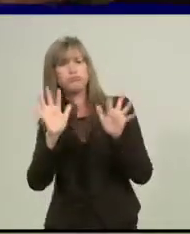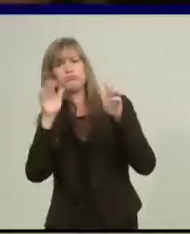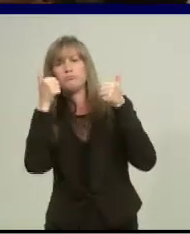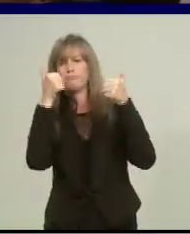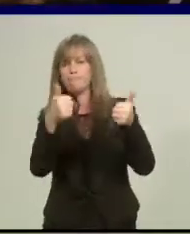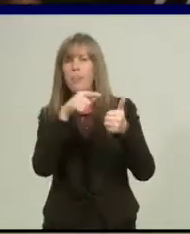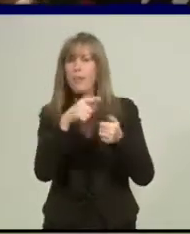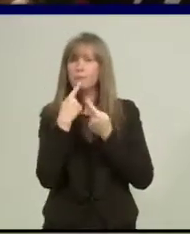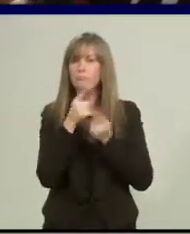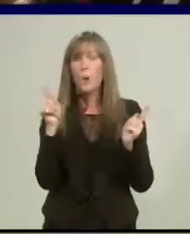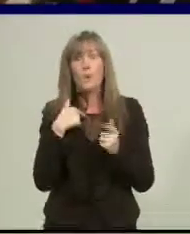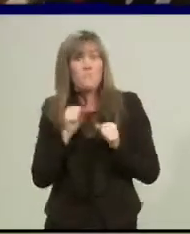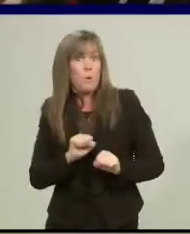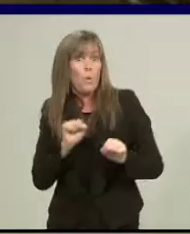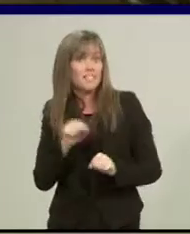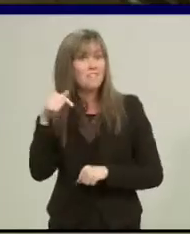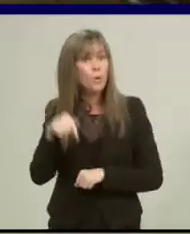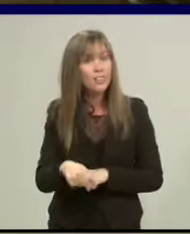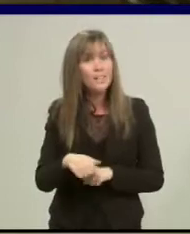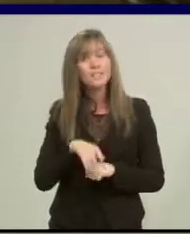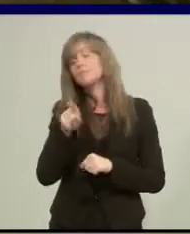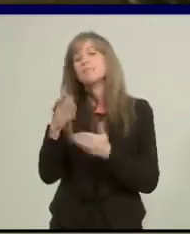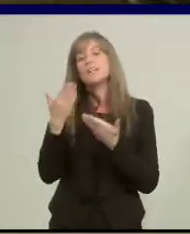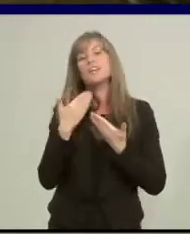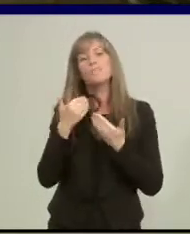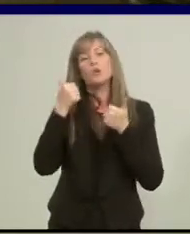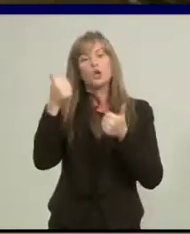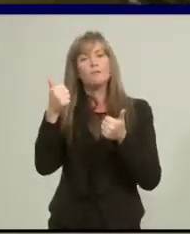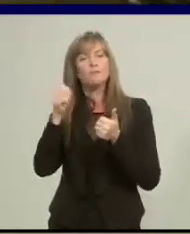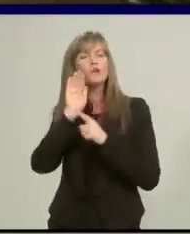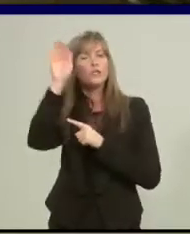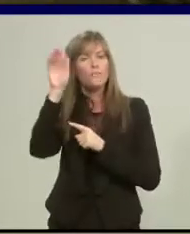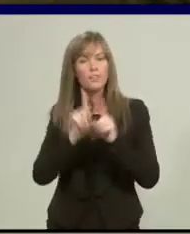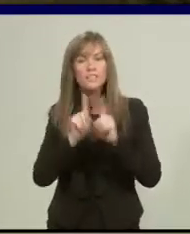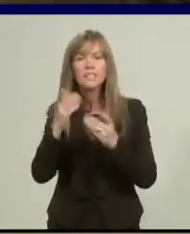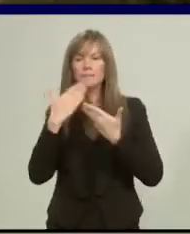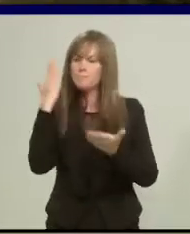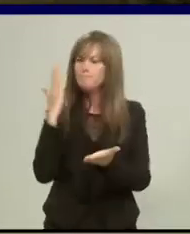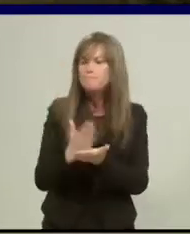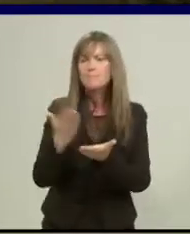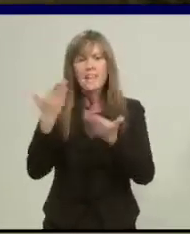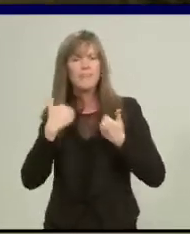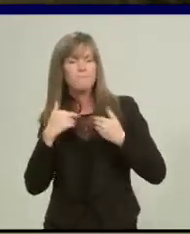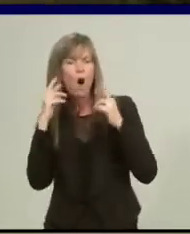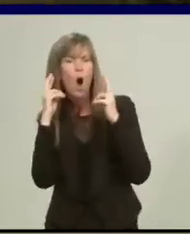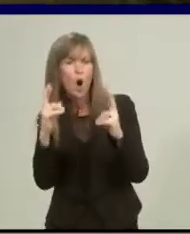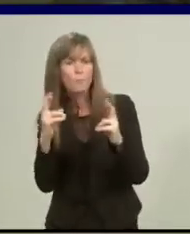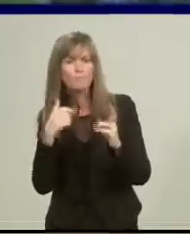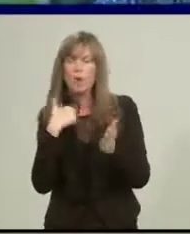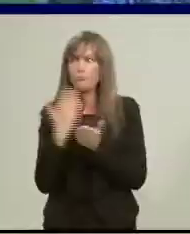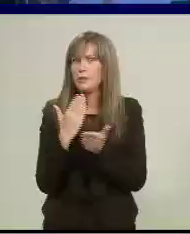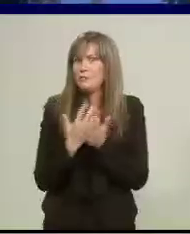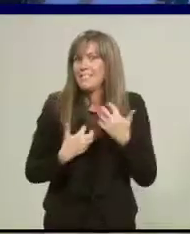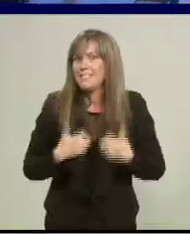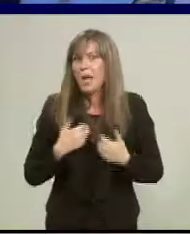And we have been hanging out for this. This provides an iconic future for the city. It provides certainty, it provides hope, and I am really, really